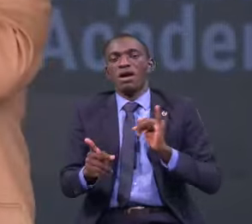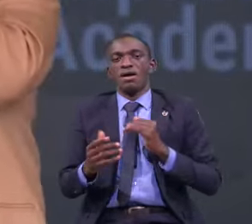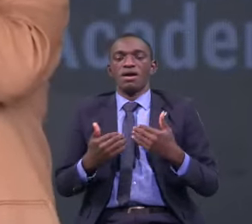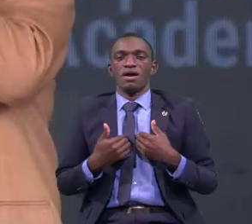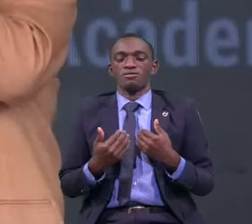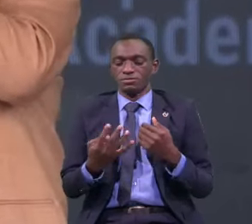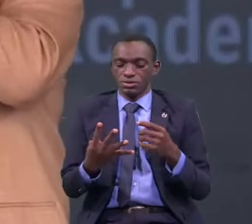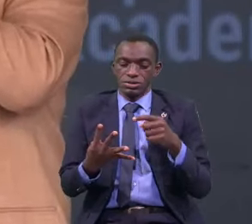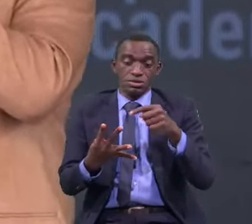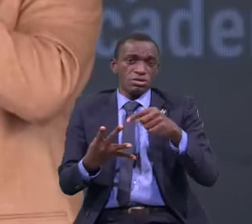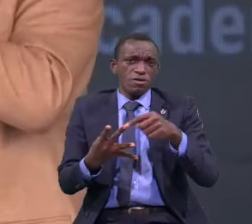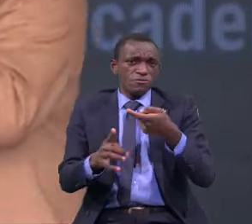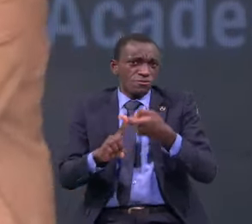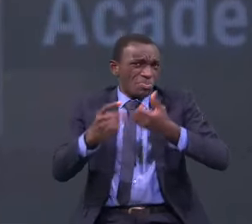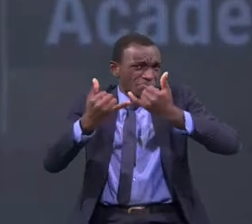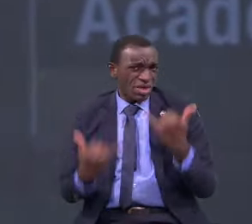From today, I want to study.